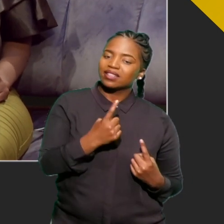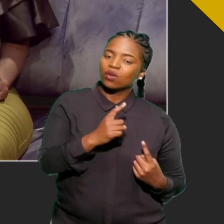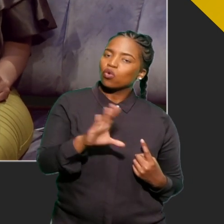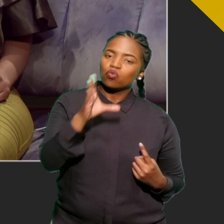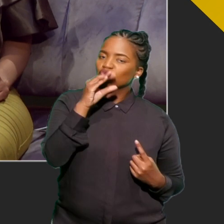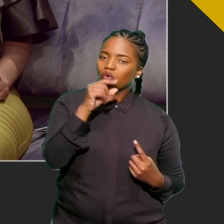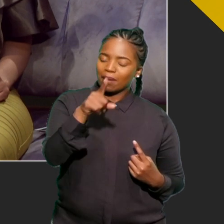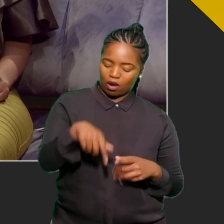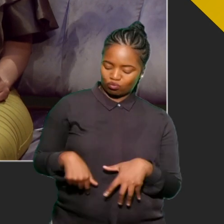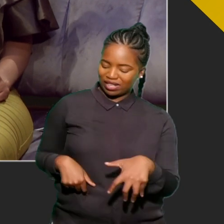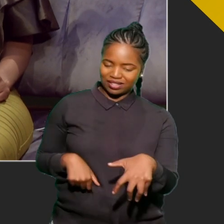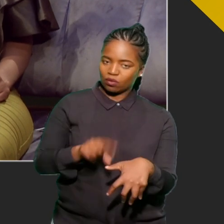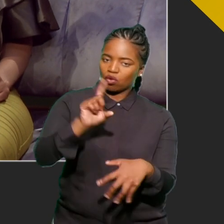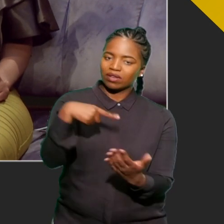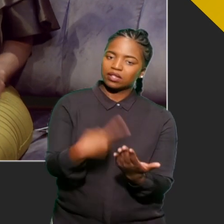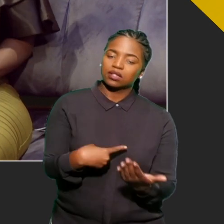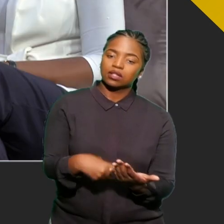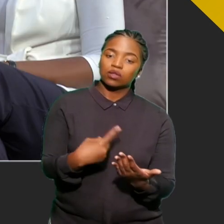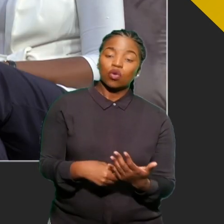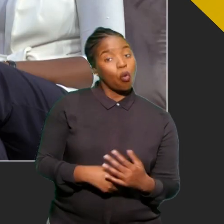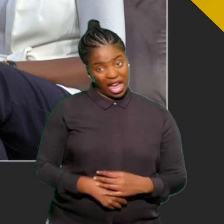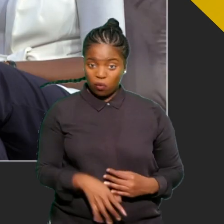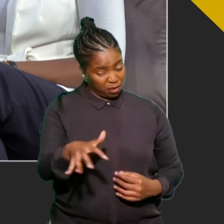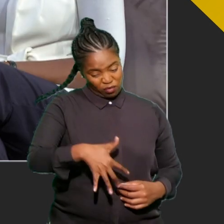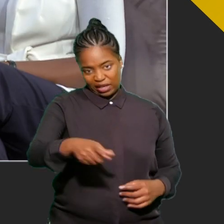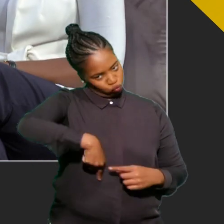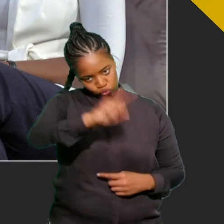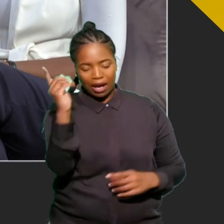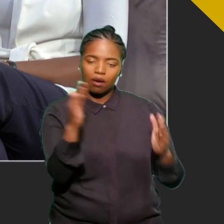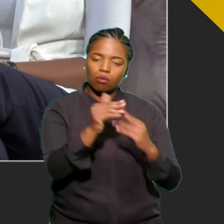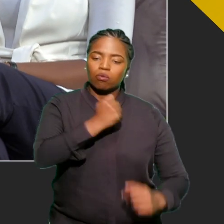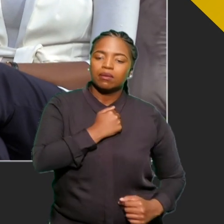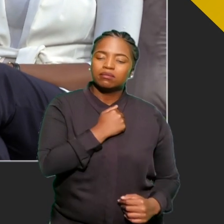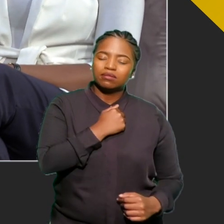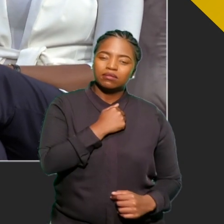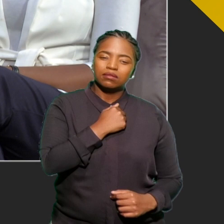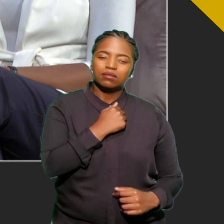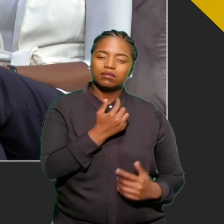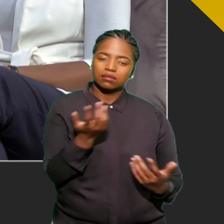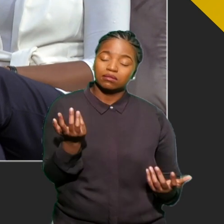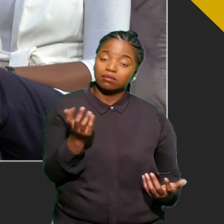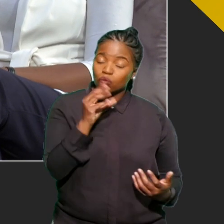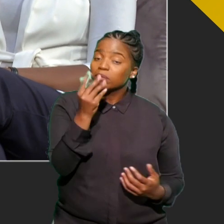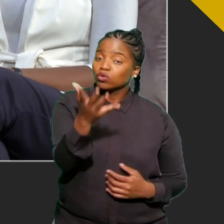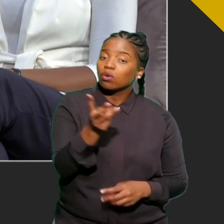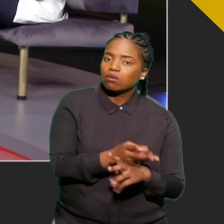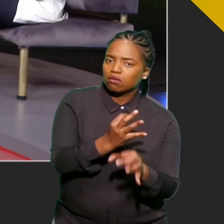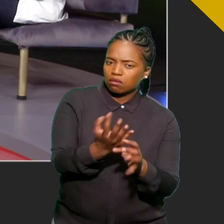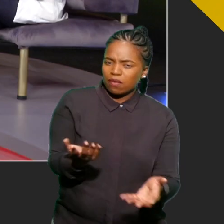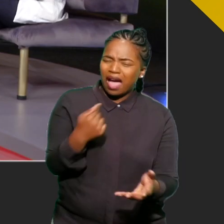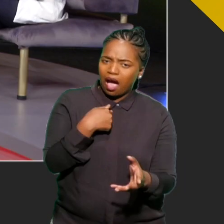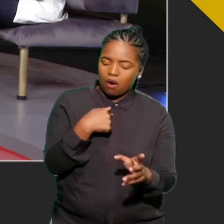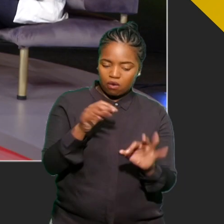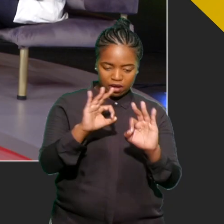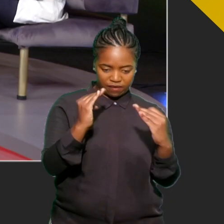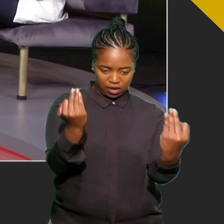we don't talk about pregnancy. All you hear is, pregnant, you know? And so, so how do we prepare the